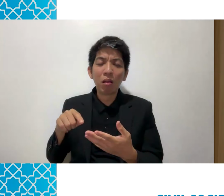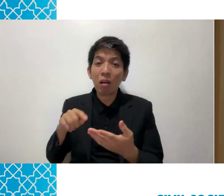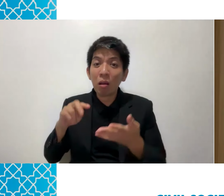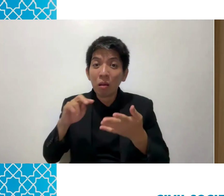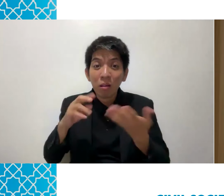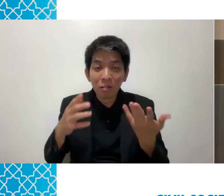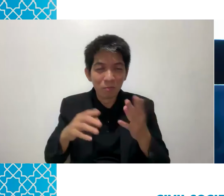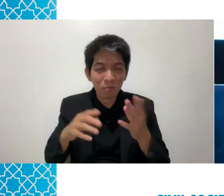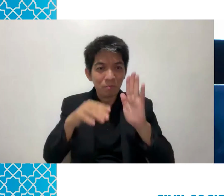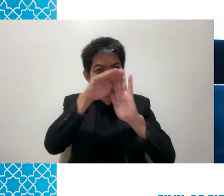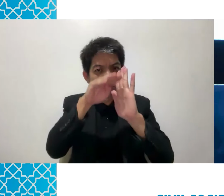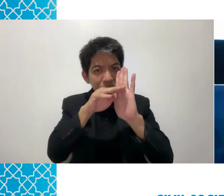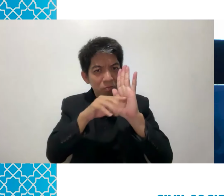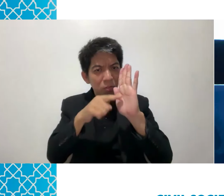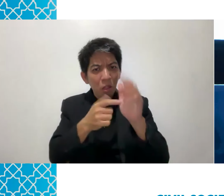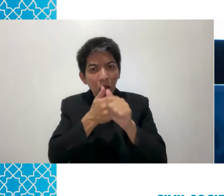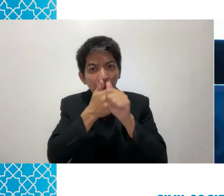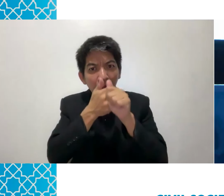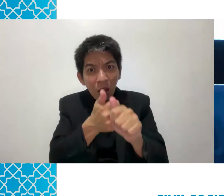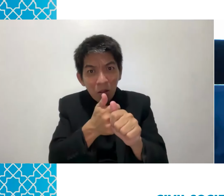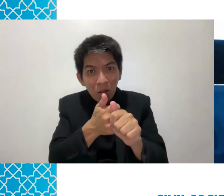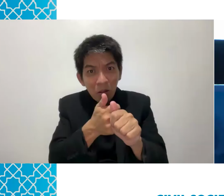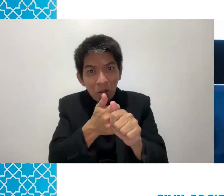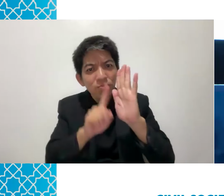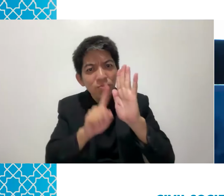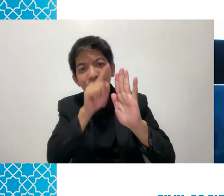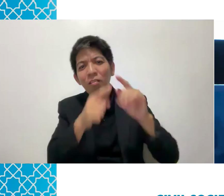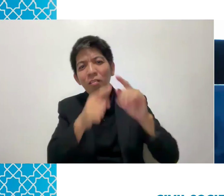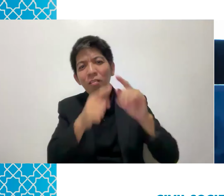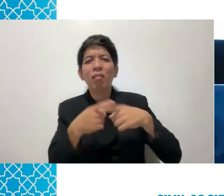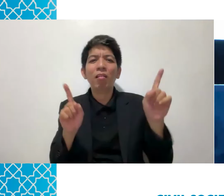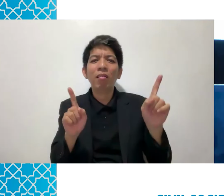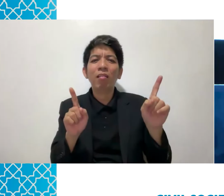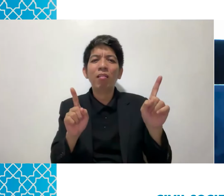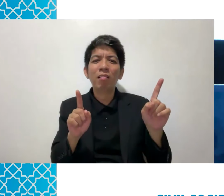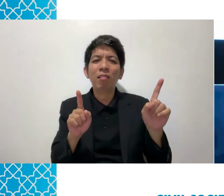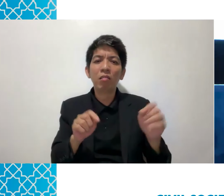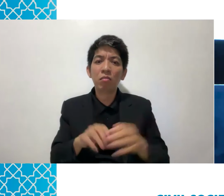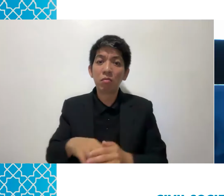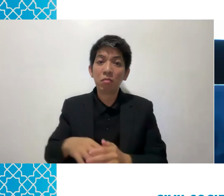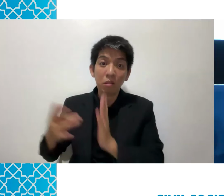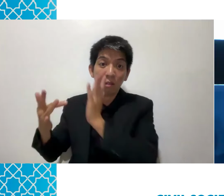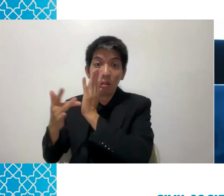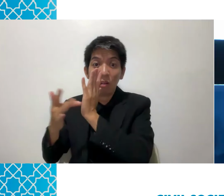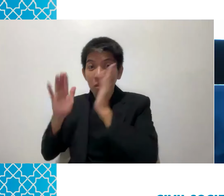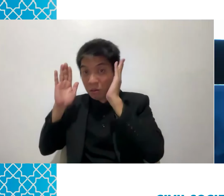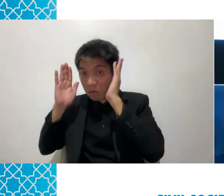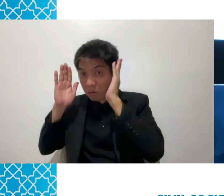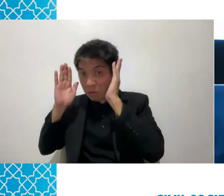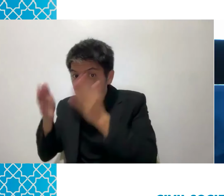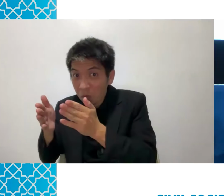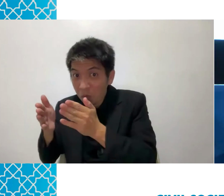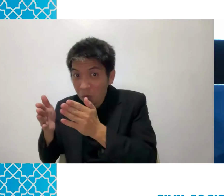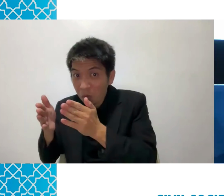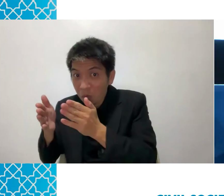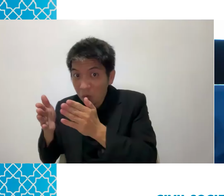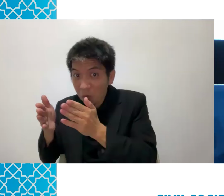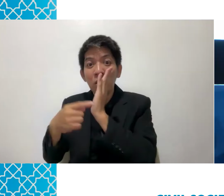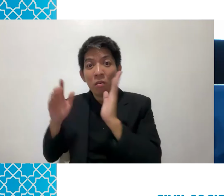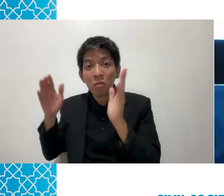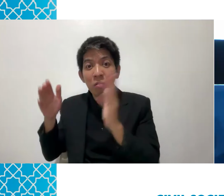technical agency. It's more to the infrastructures rather than picking up the